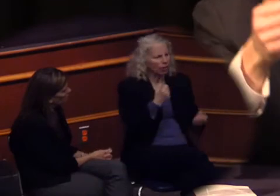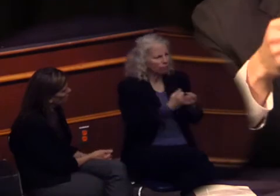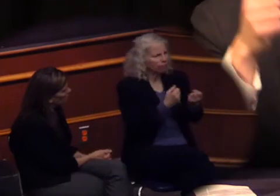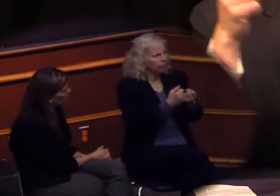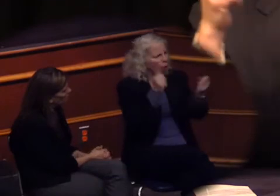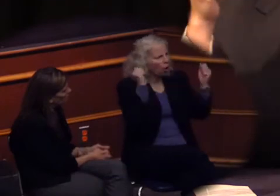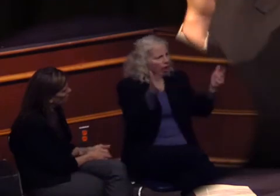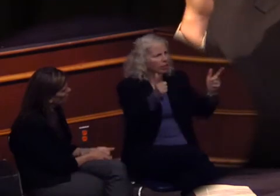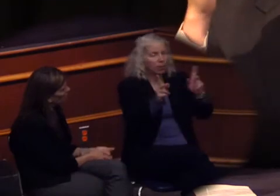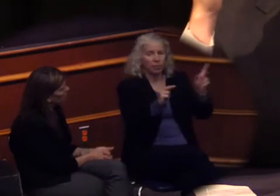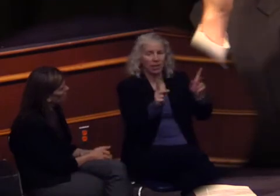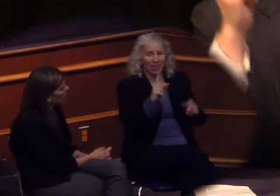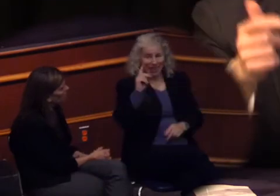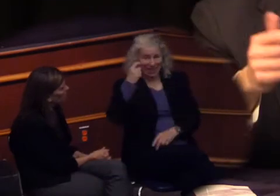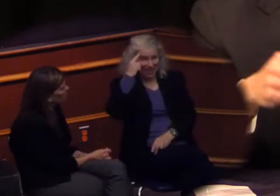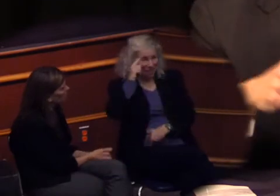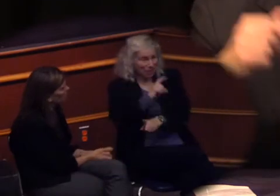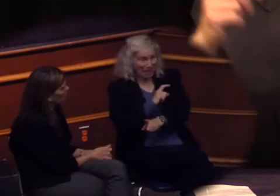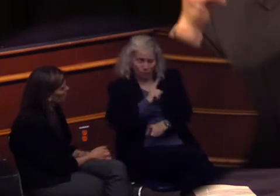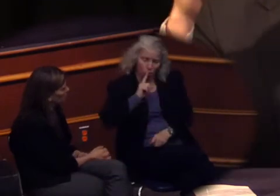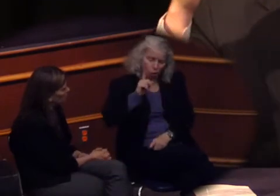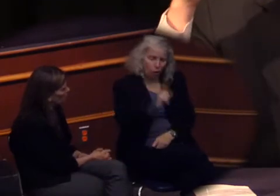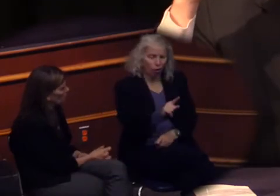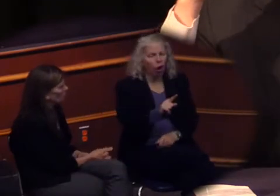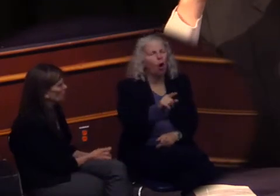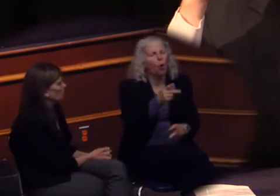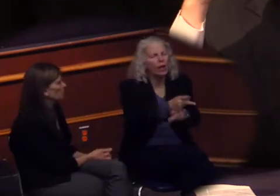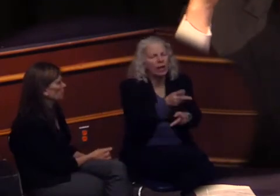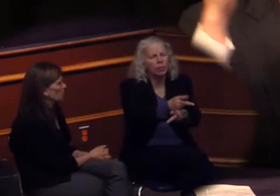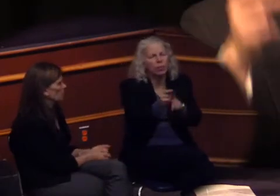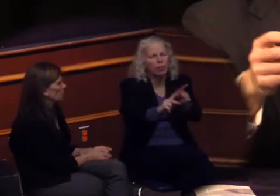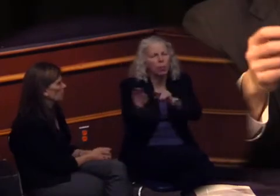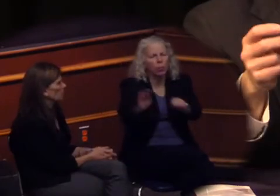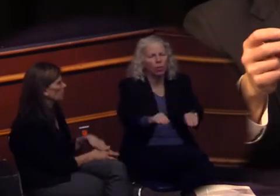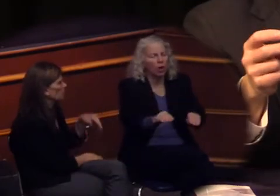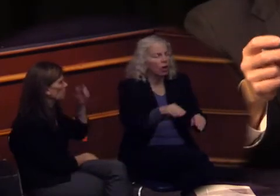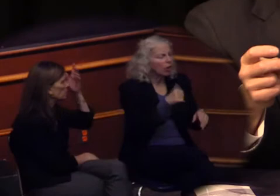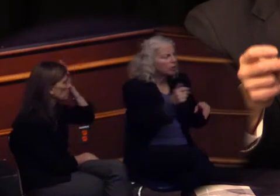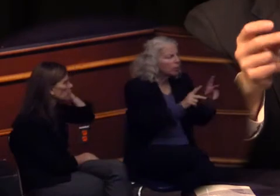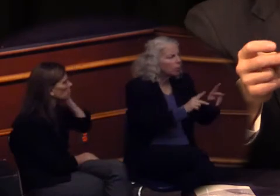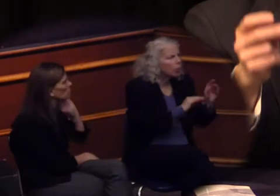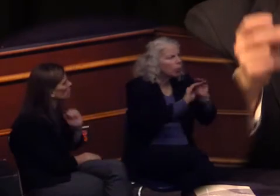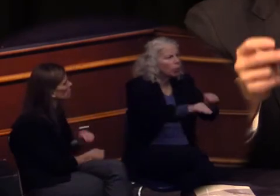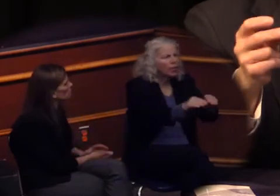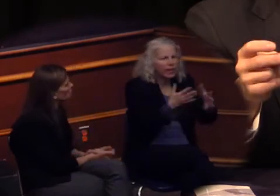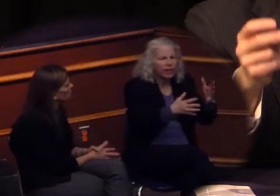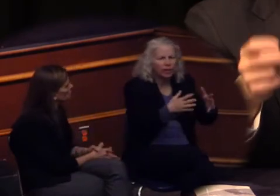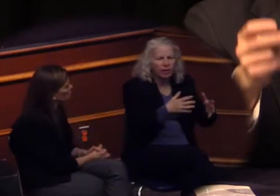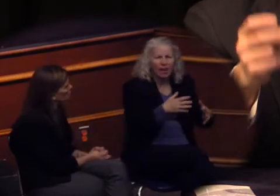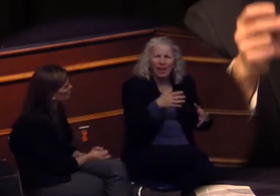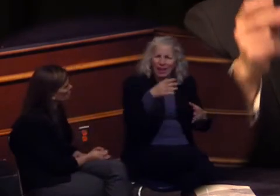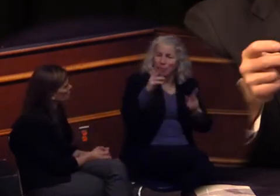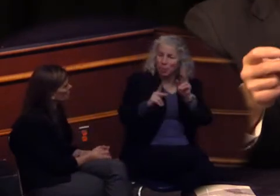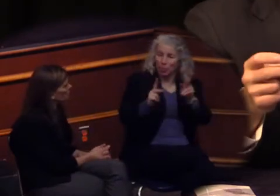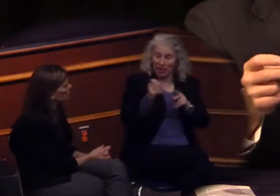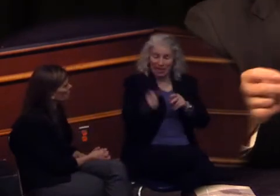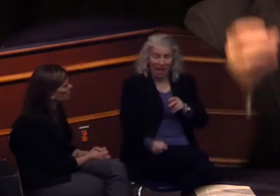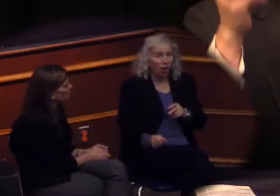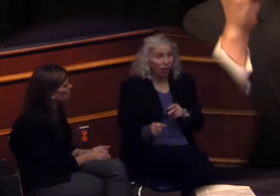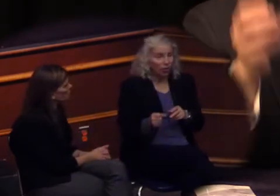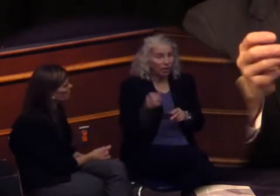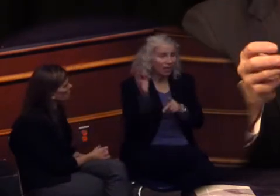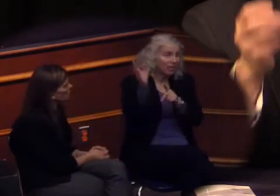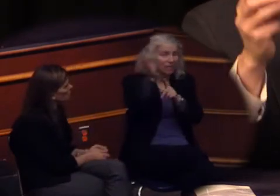Ordering state police to detain immigrants, opposing Syrian refugees resettling here, defending southern states flying confederate flags at their state capitals,